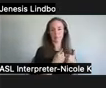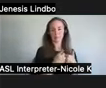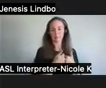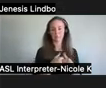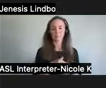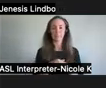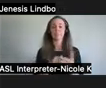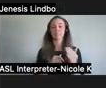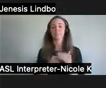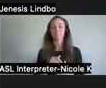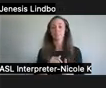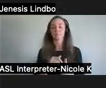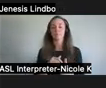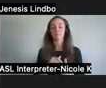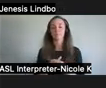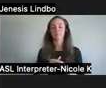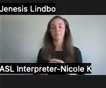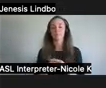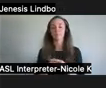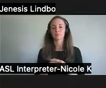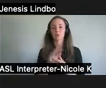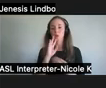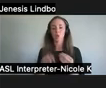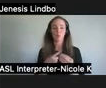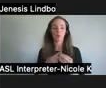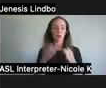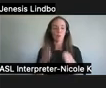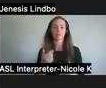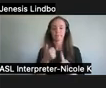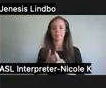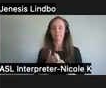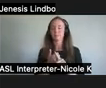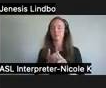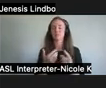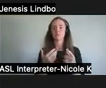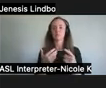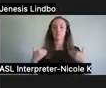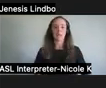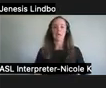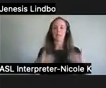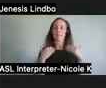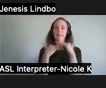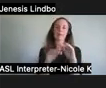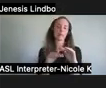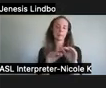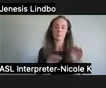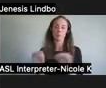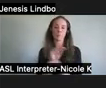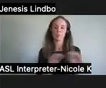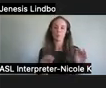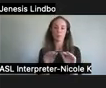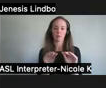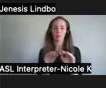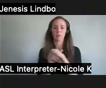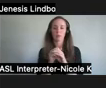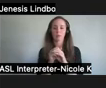Now we're gonna move a little bit further up the really ladder and just talk about someone who's extremely limited in accessing a controller.